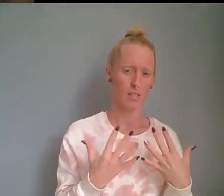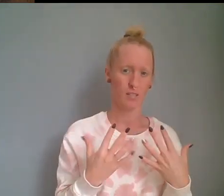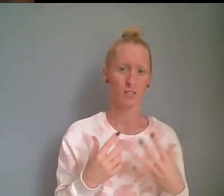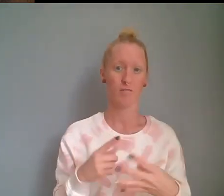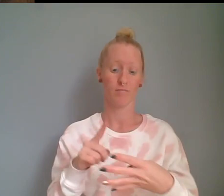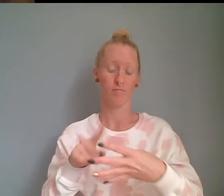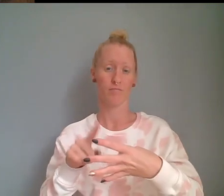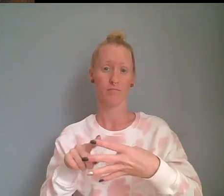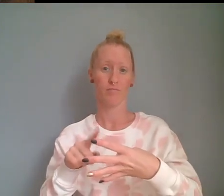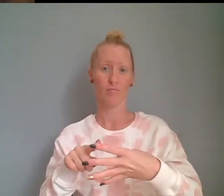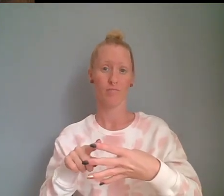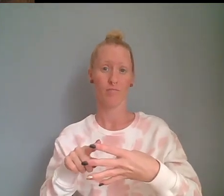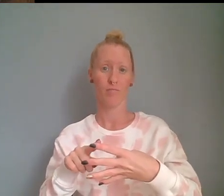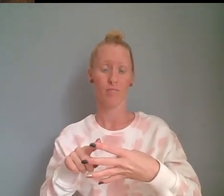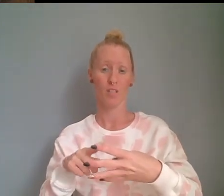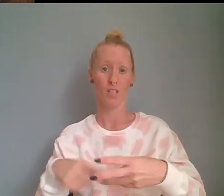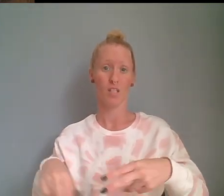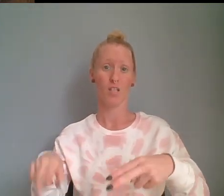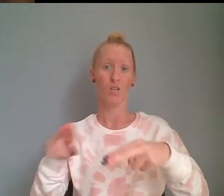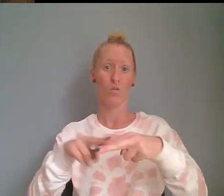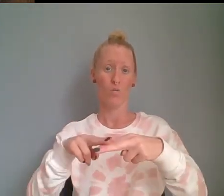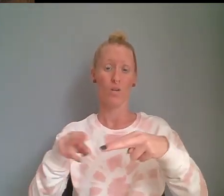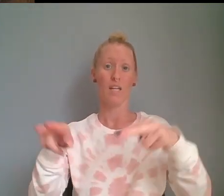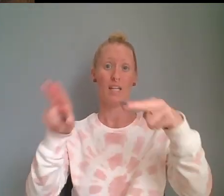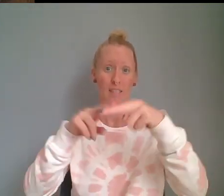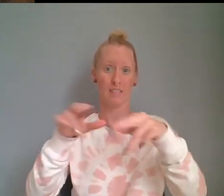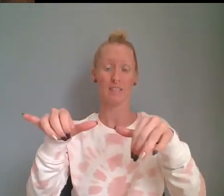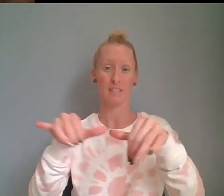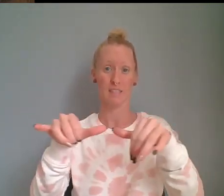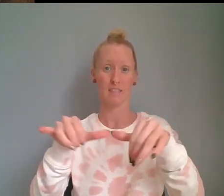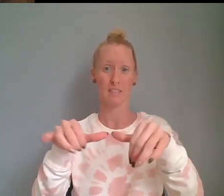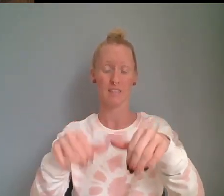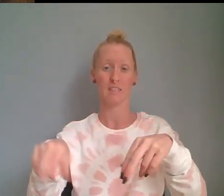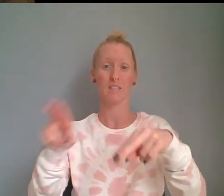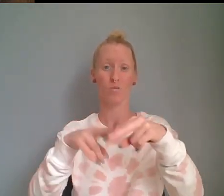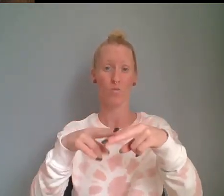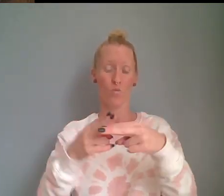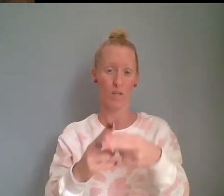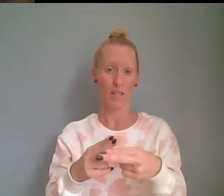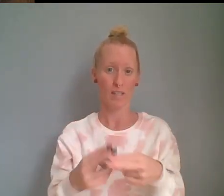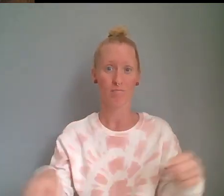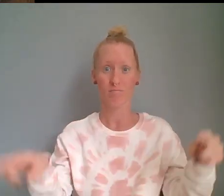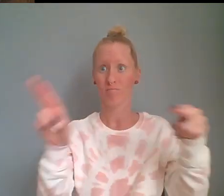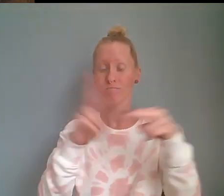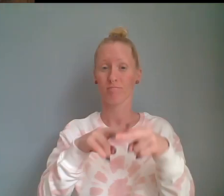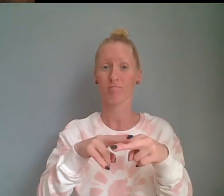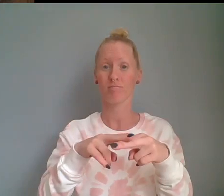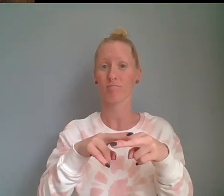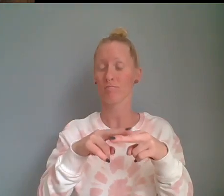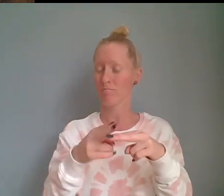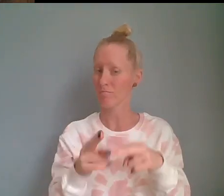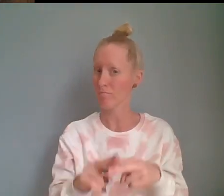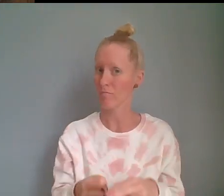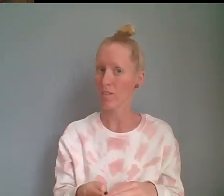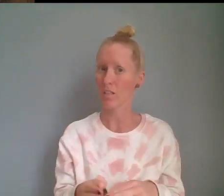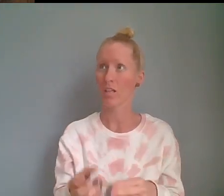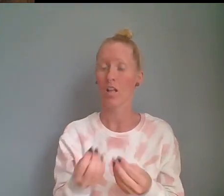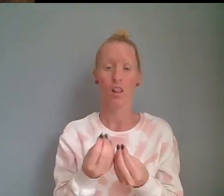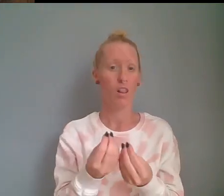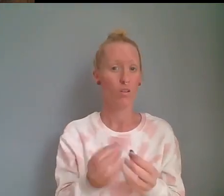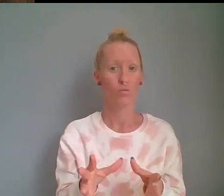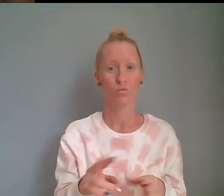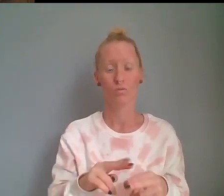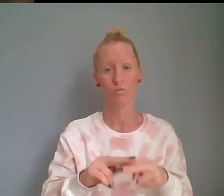can show significant weight or appetite change. So you may completely lose your interest in eating and lose a lot of